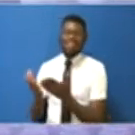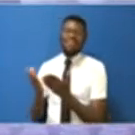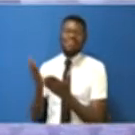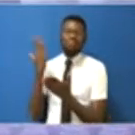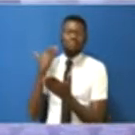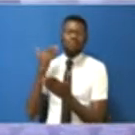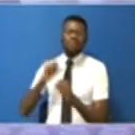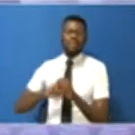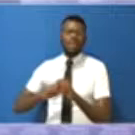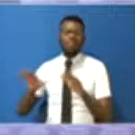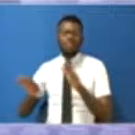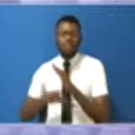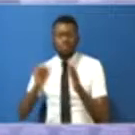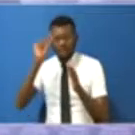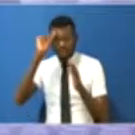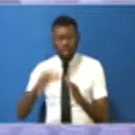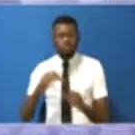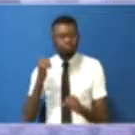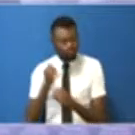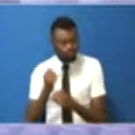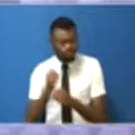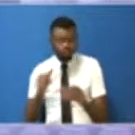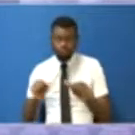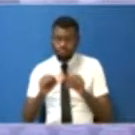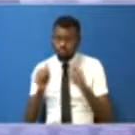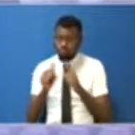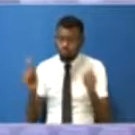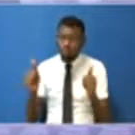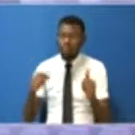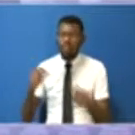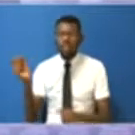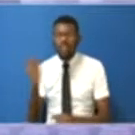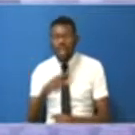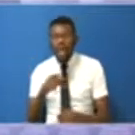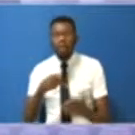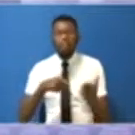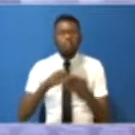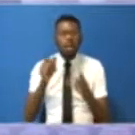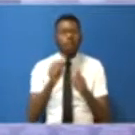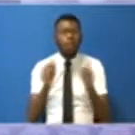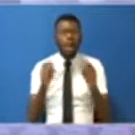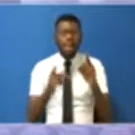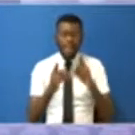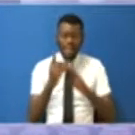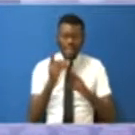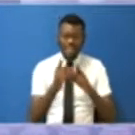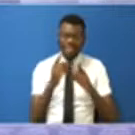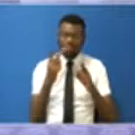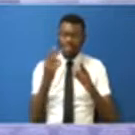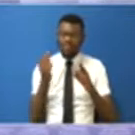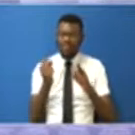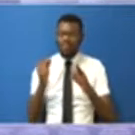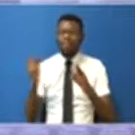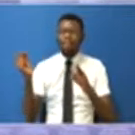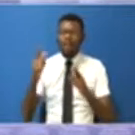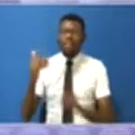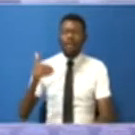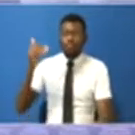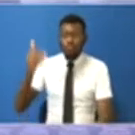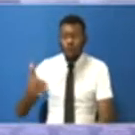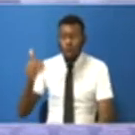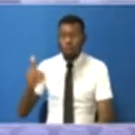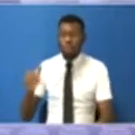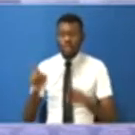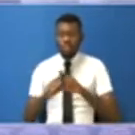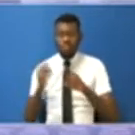deputy governor that is what was going on and we started to pay salaries on the 25th of every month there was also